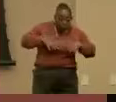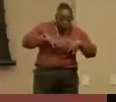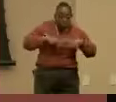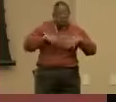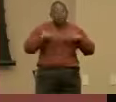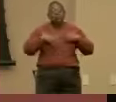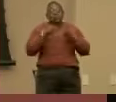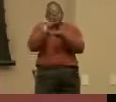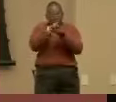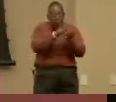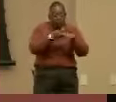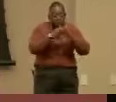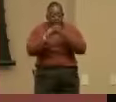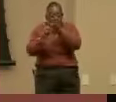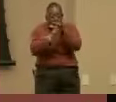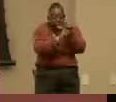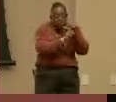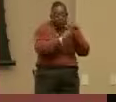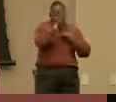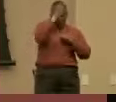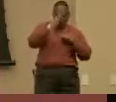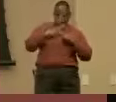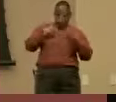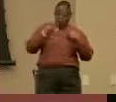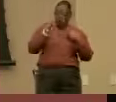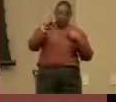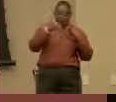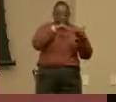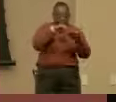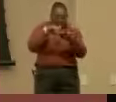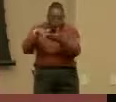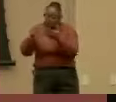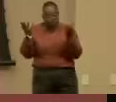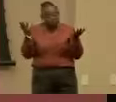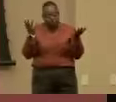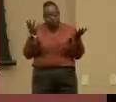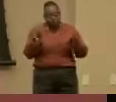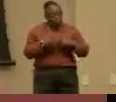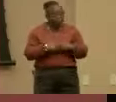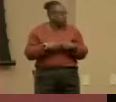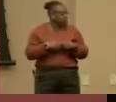in lupus. But again, male lupus is very understudied, and it's a rich area that we can study further.